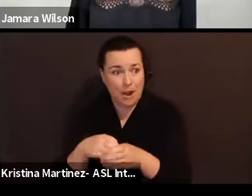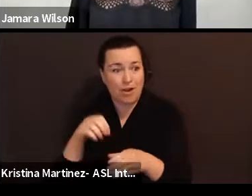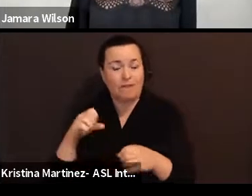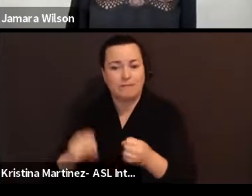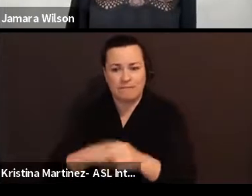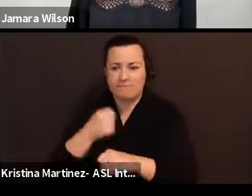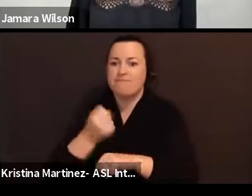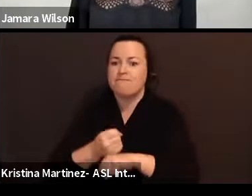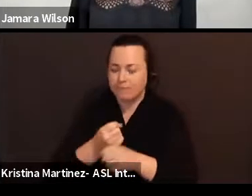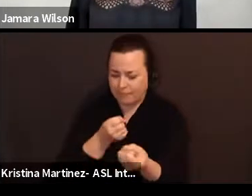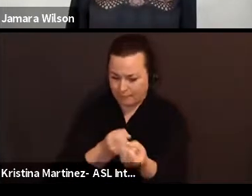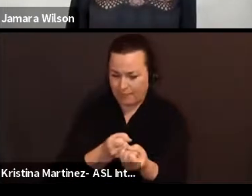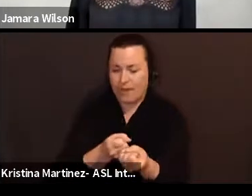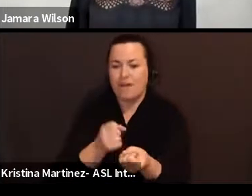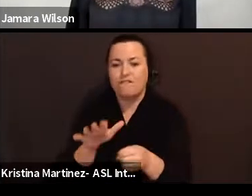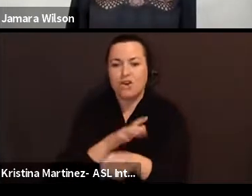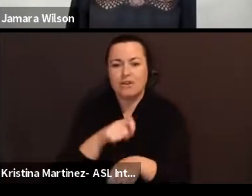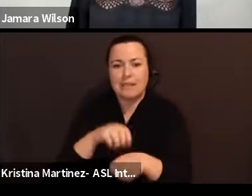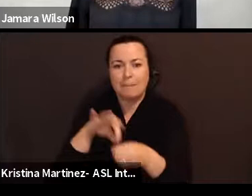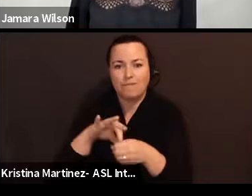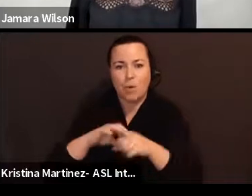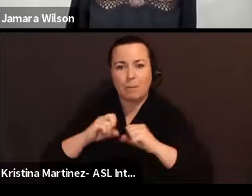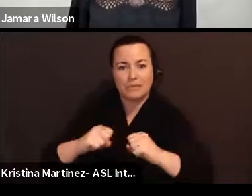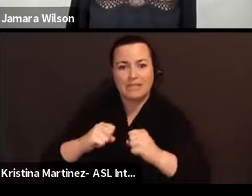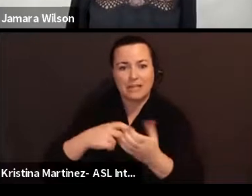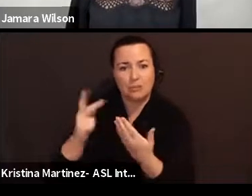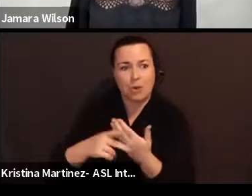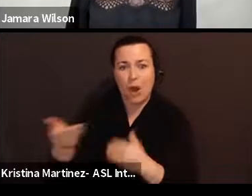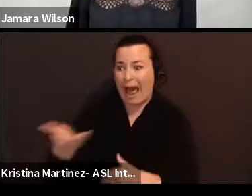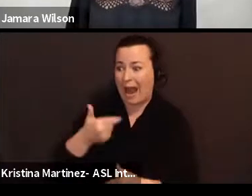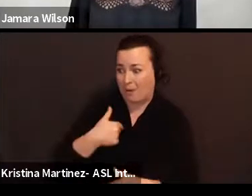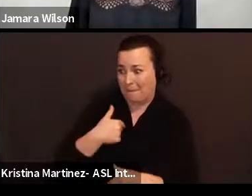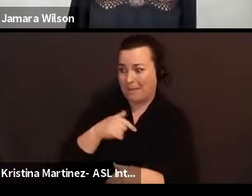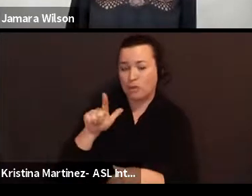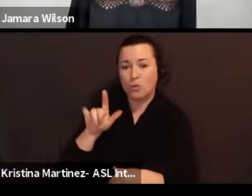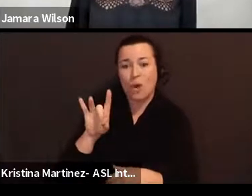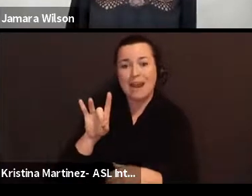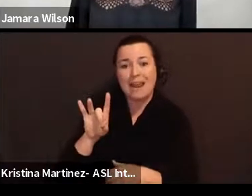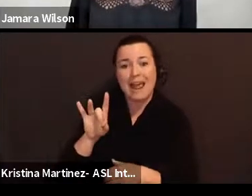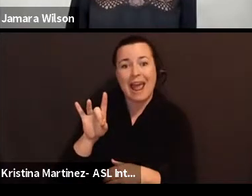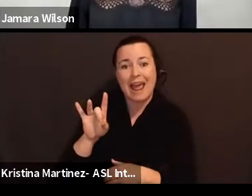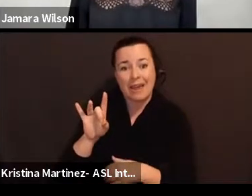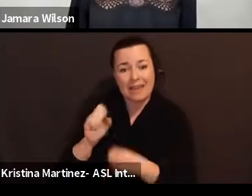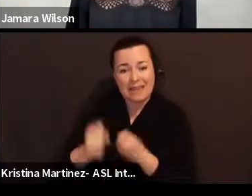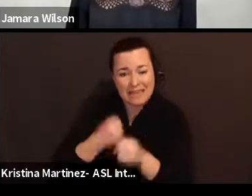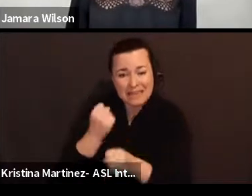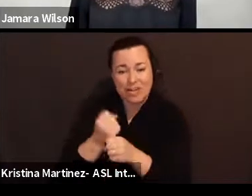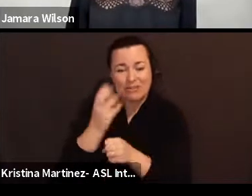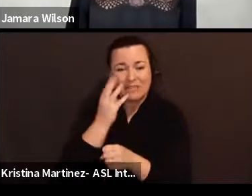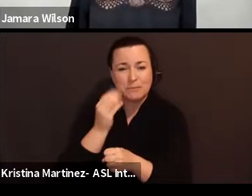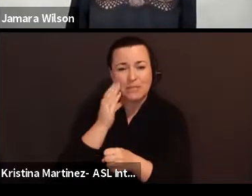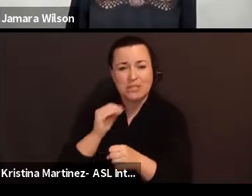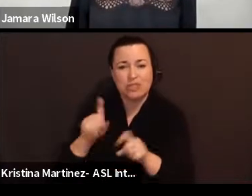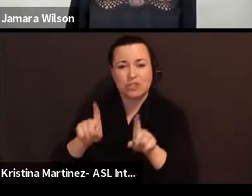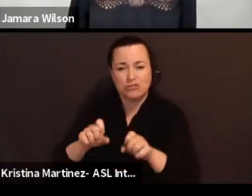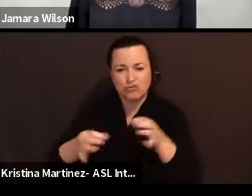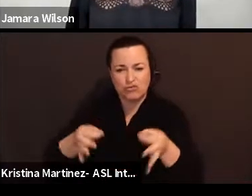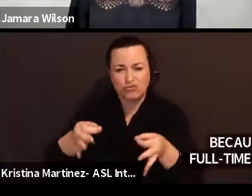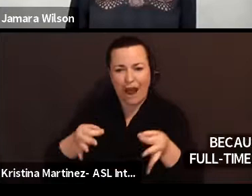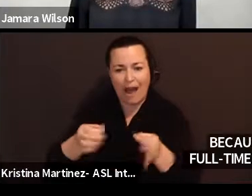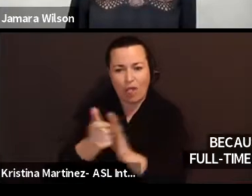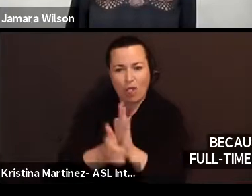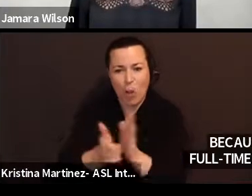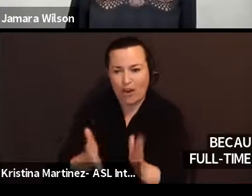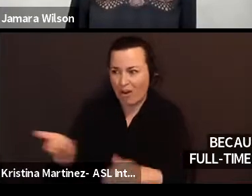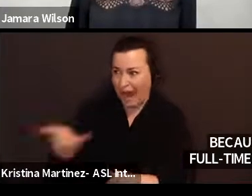protection program and hired me, a 28-year trial lawyer, a year and a half ago to start planning this thing out, we did. We